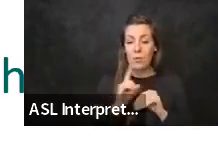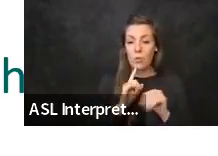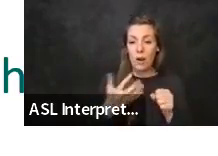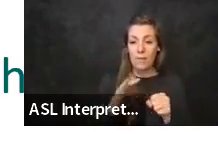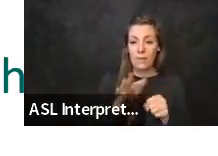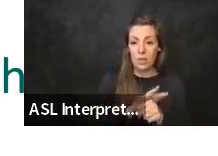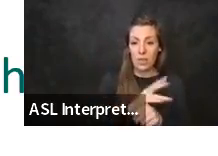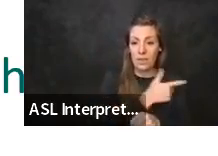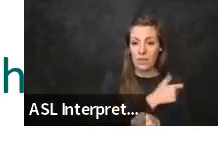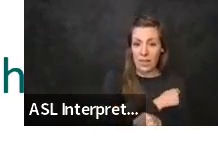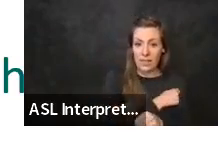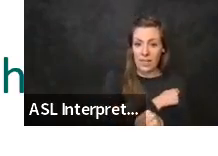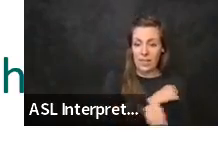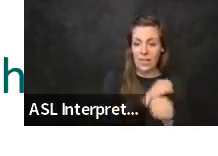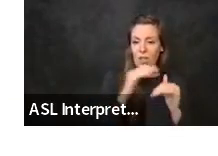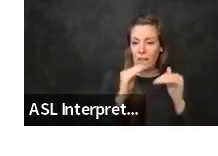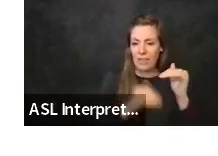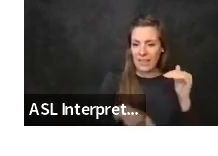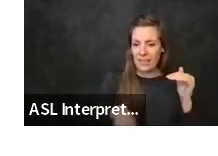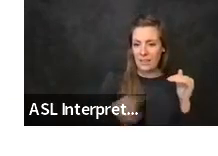other racial ethnic groups.